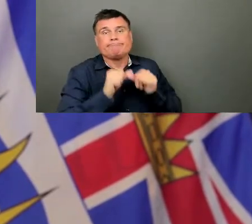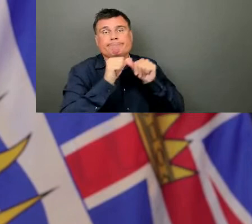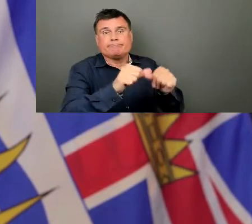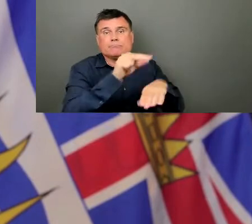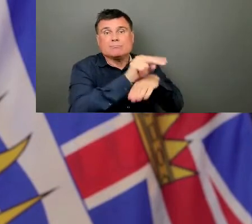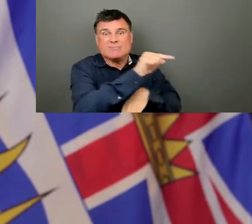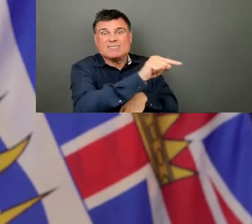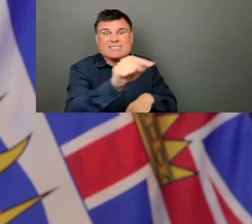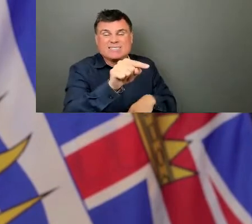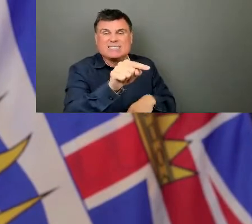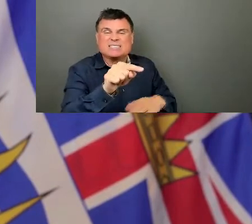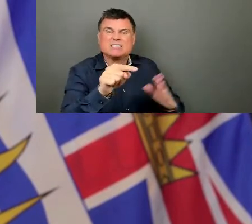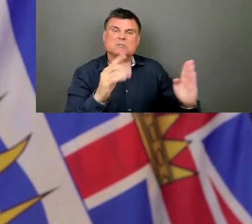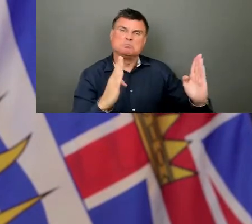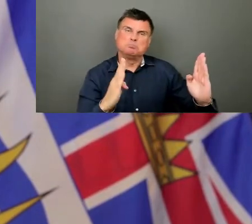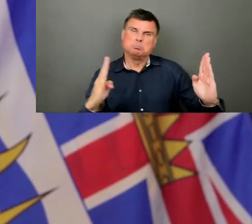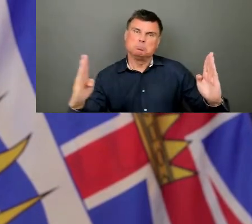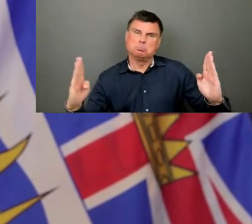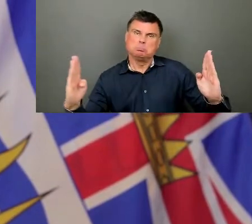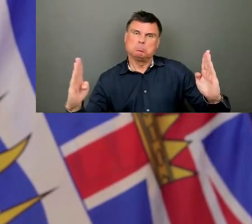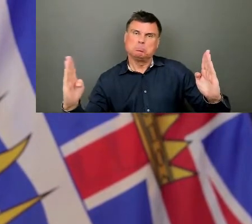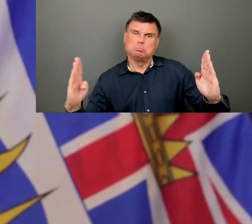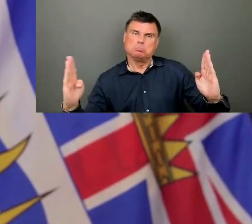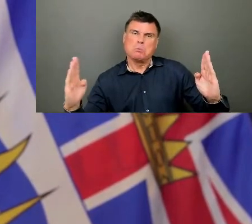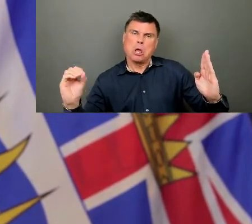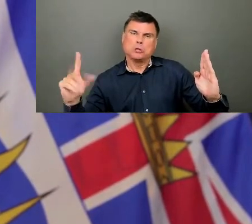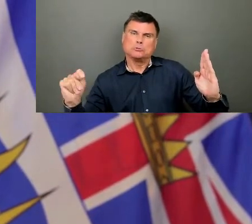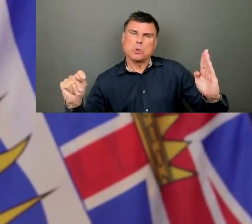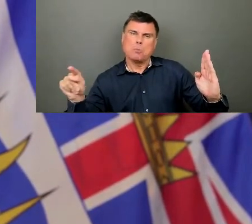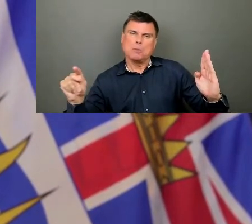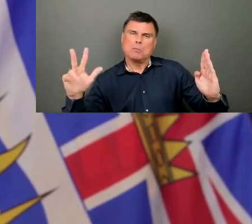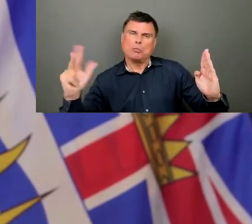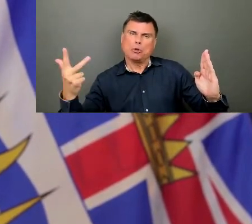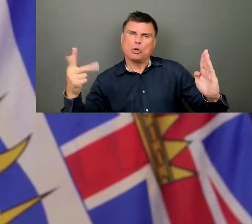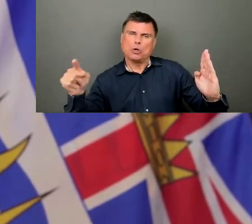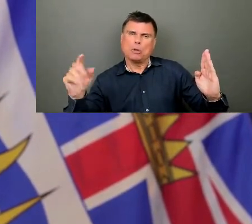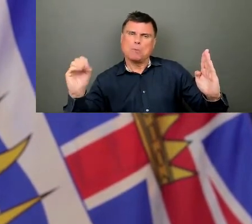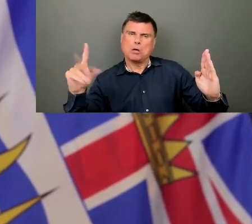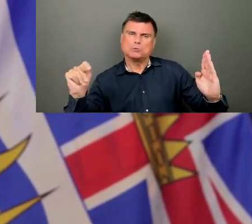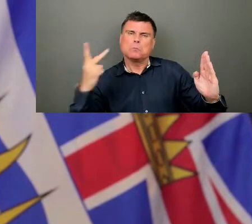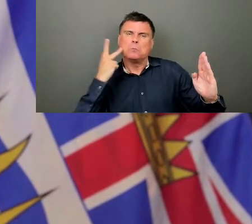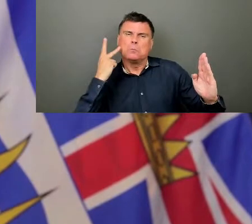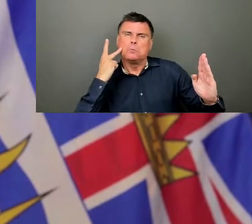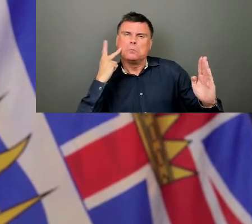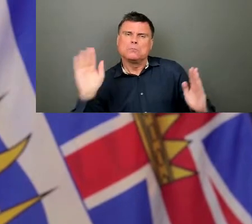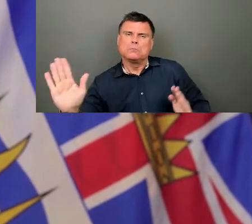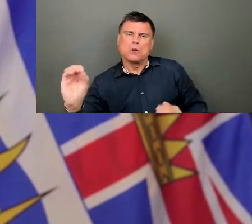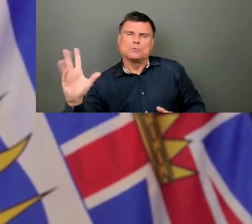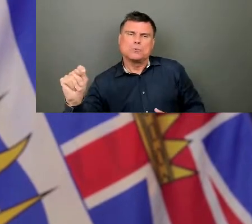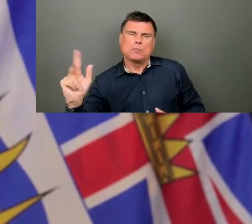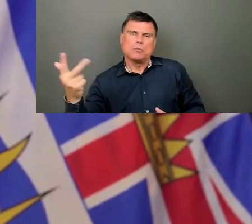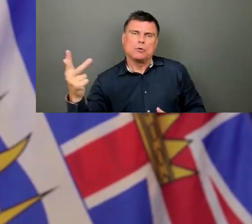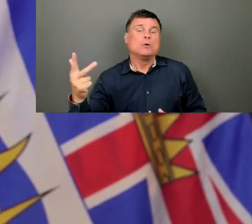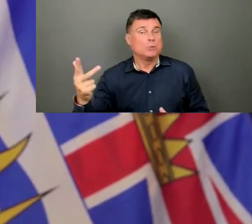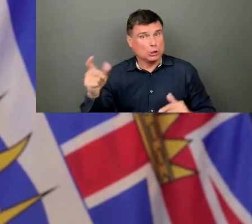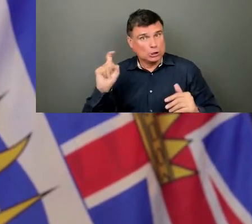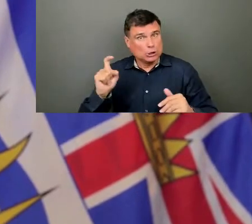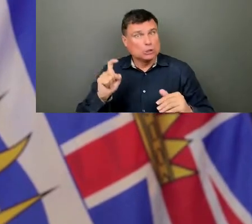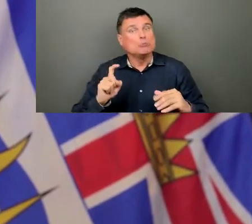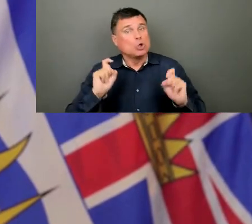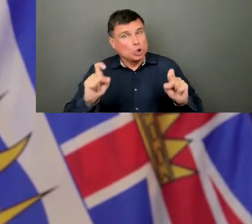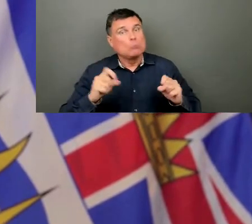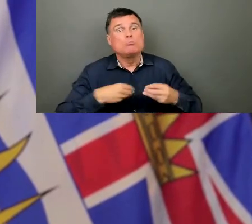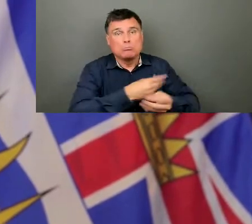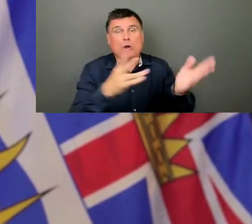dose around that period of time, and it would be, we'd be looking at providing